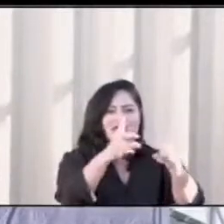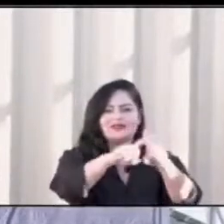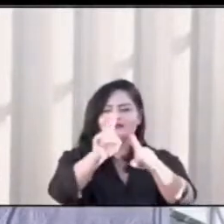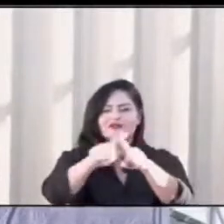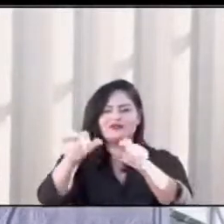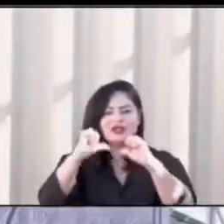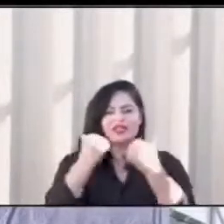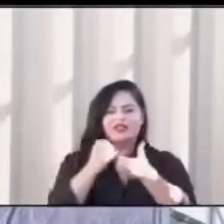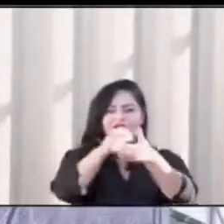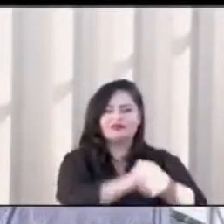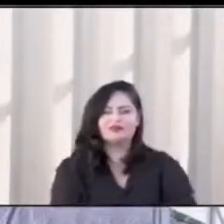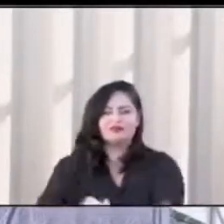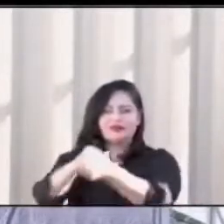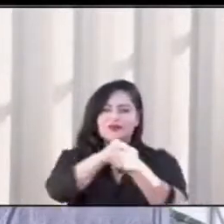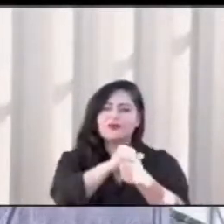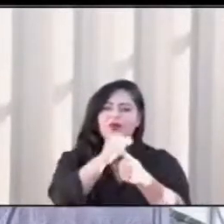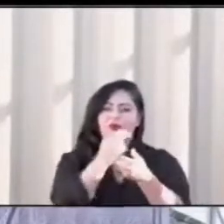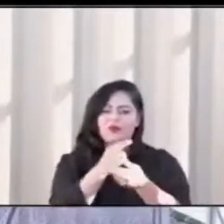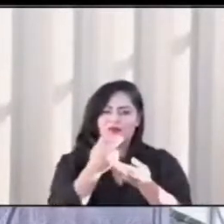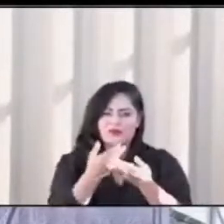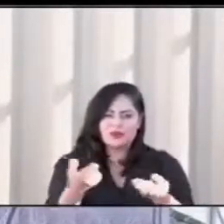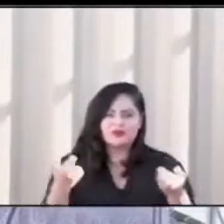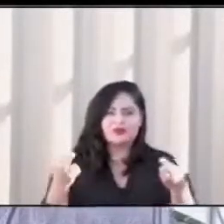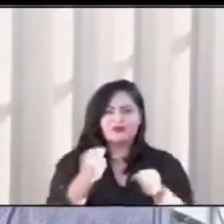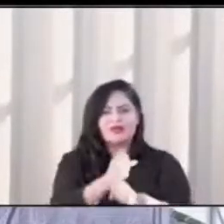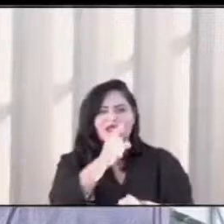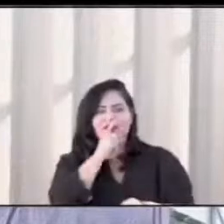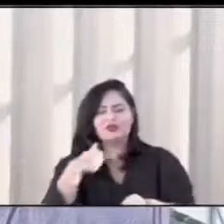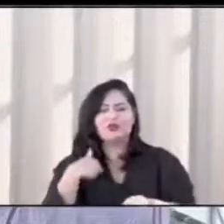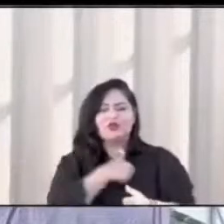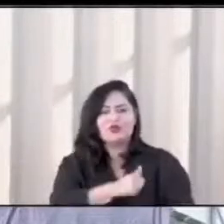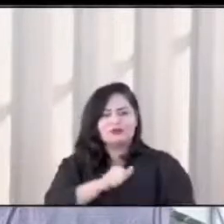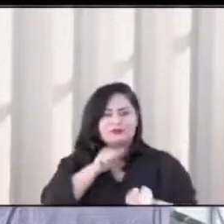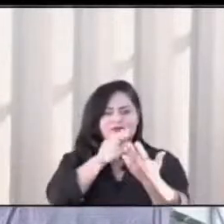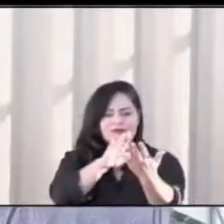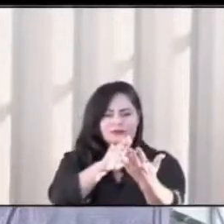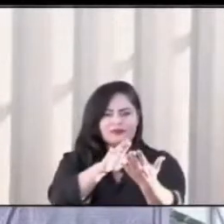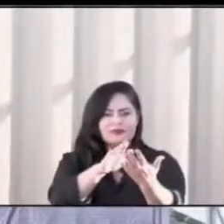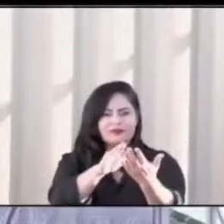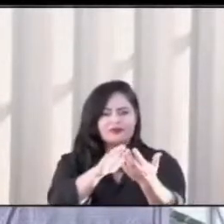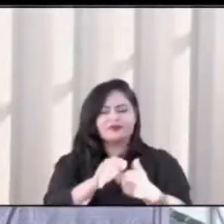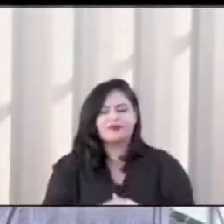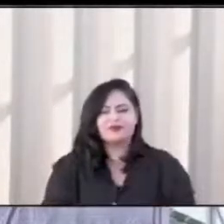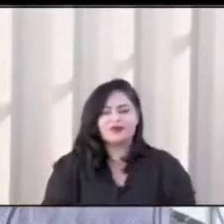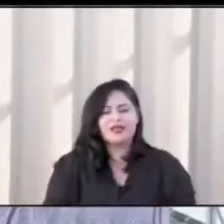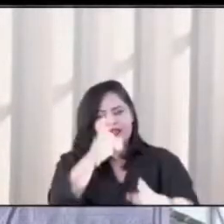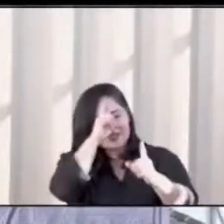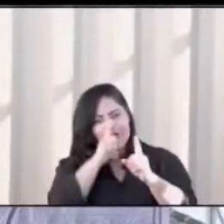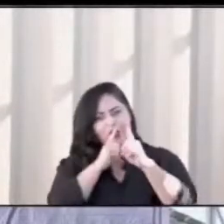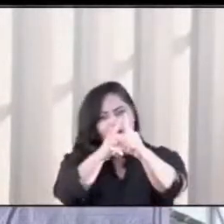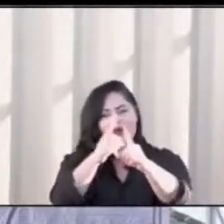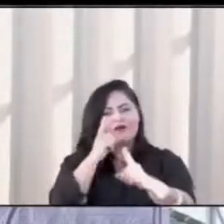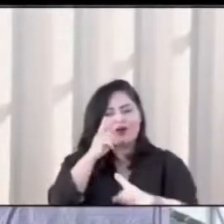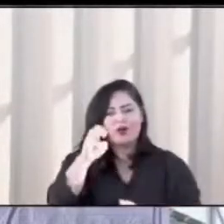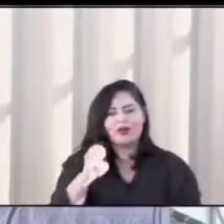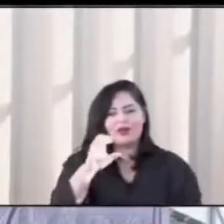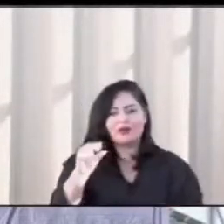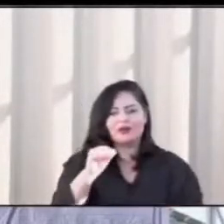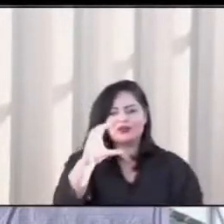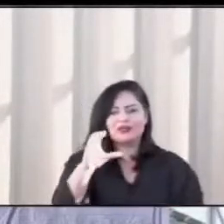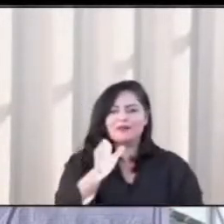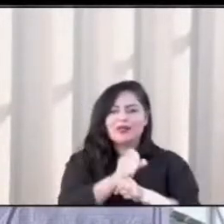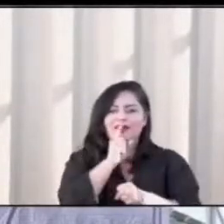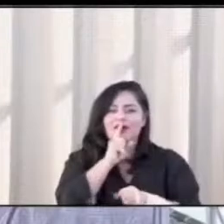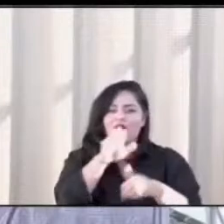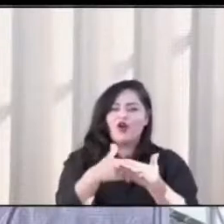information, and resources necessary for disaster response as well as recovery. The goal of the EOC is to coordinate the overall